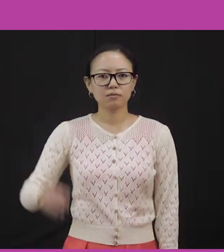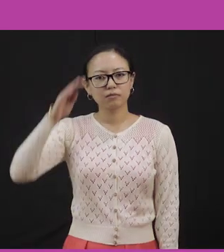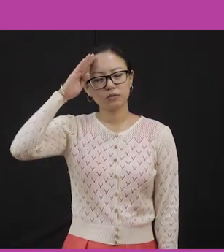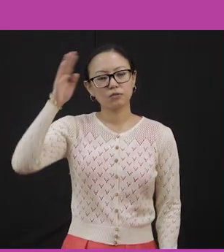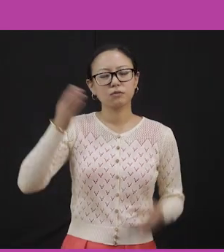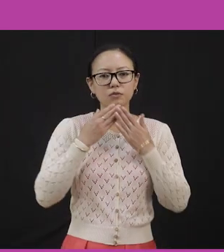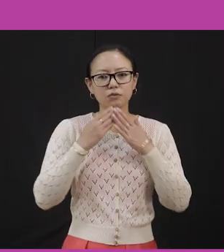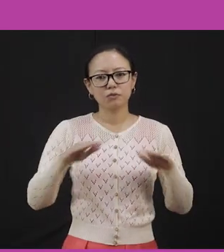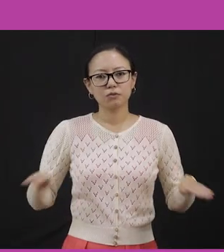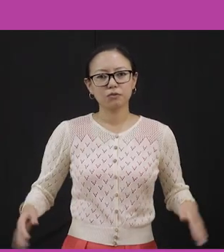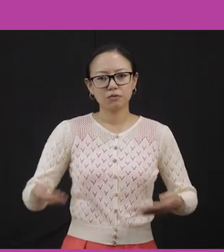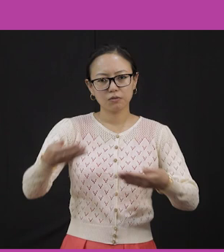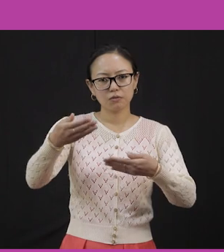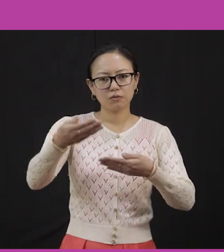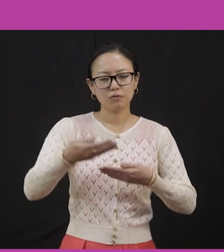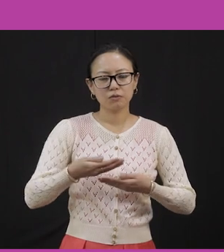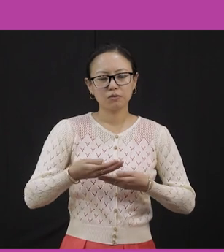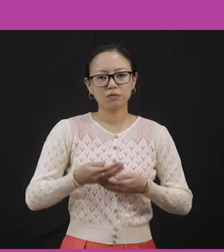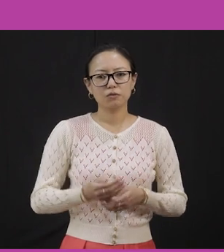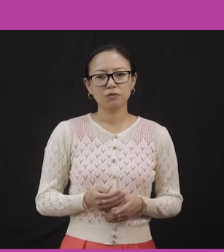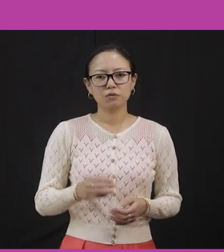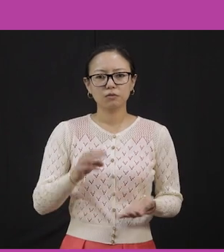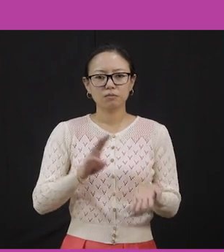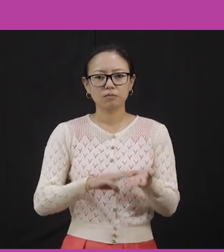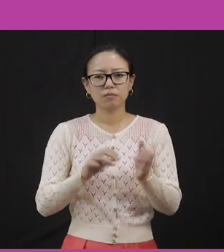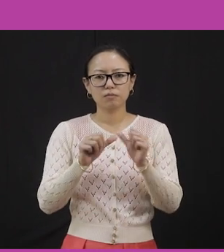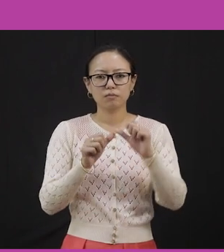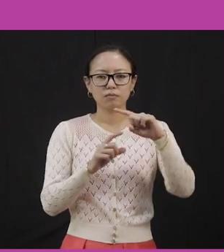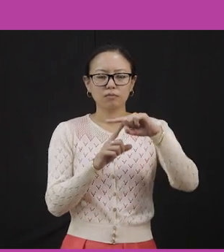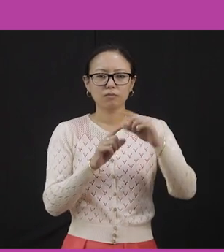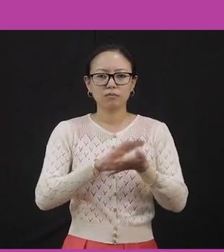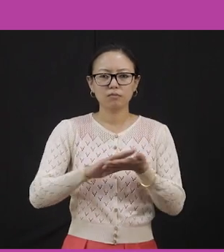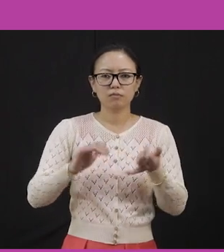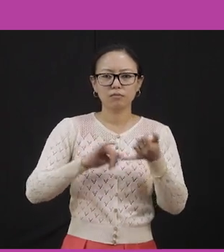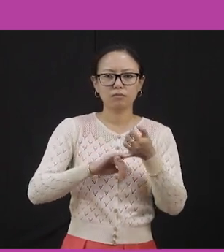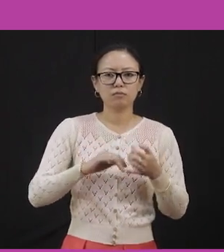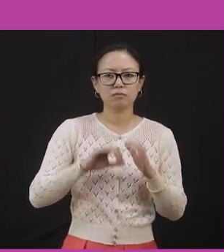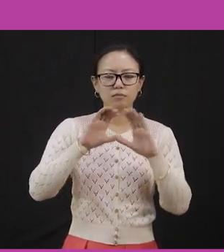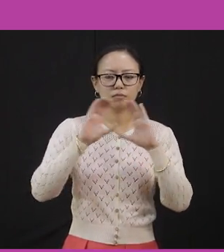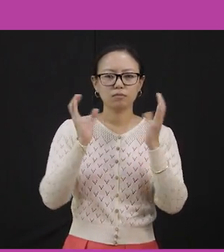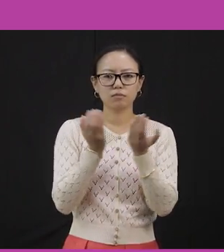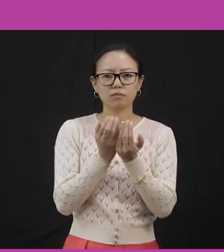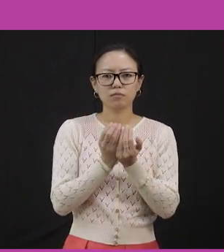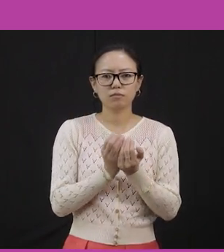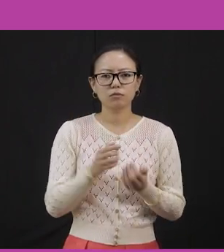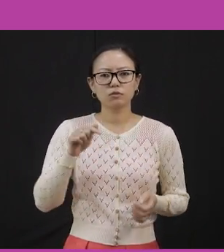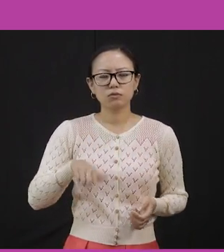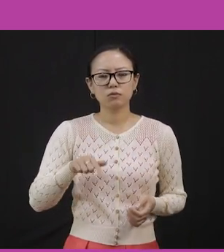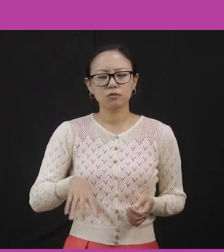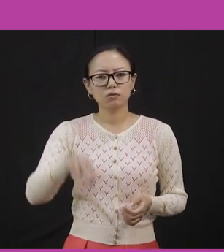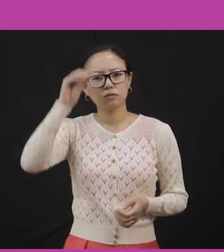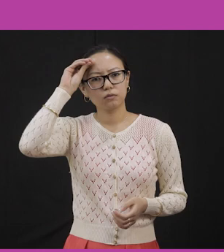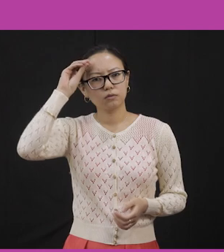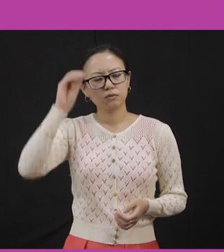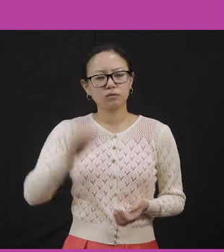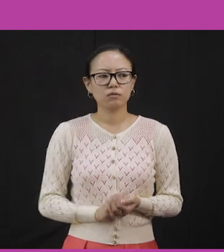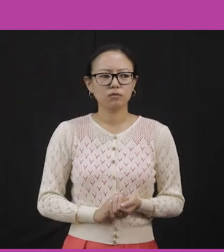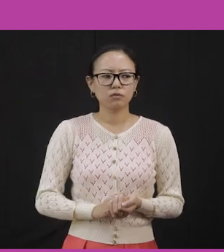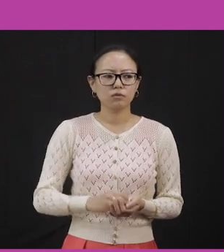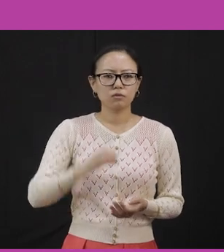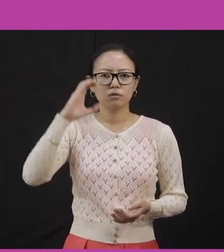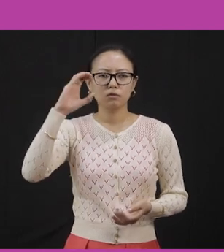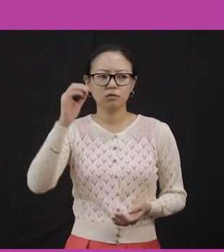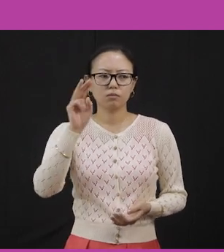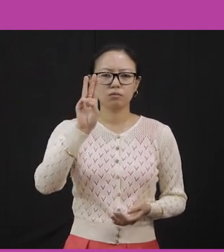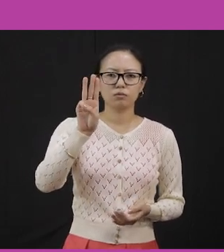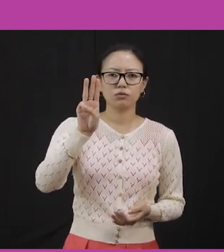Hello students, welcome back to maths class. Today we will learn about chapter 3, addition. So